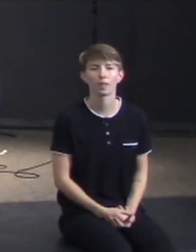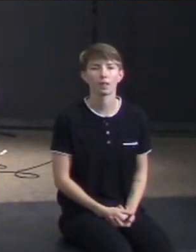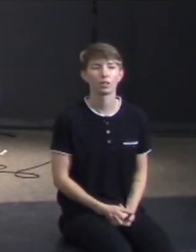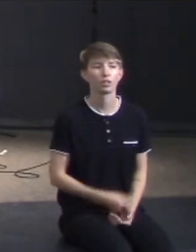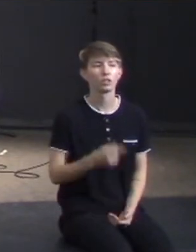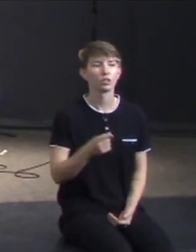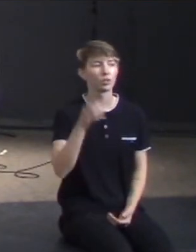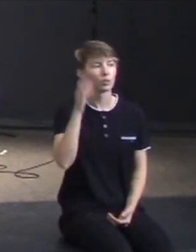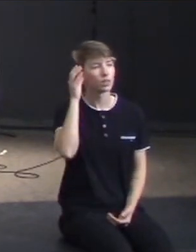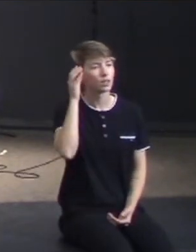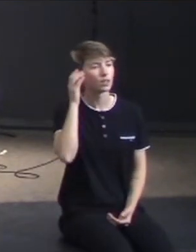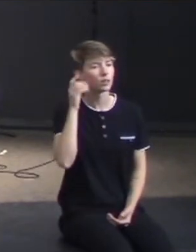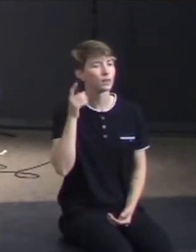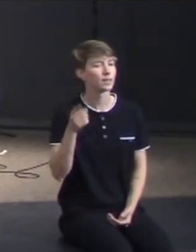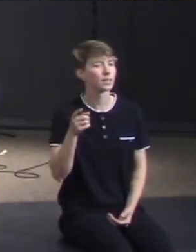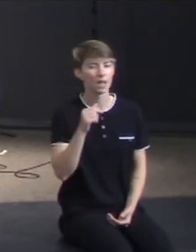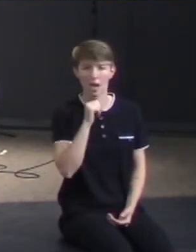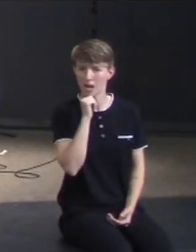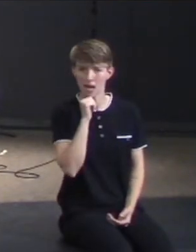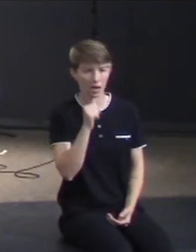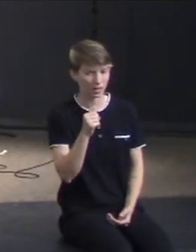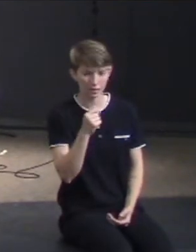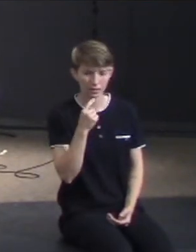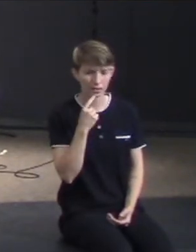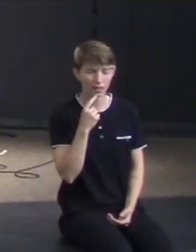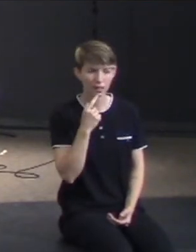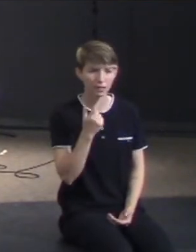Do you hear what he didn't say?